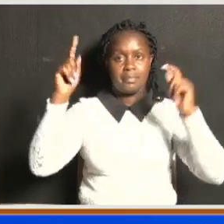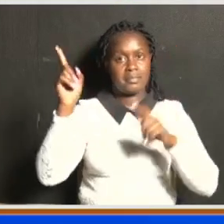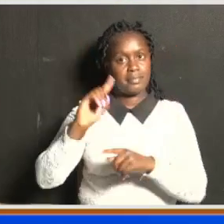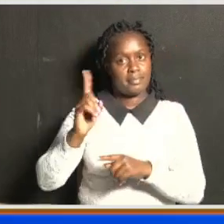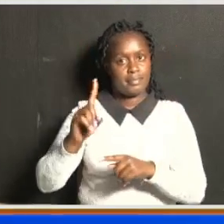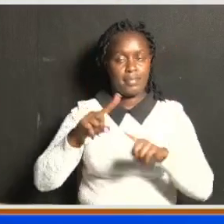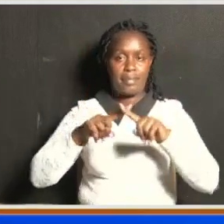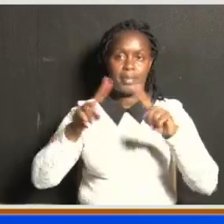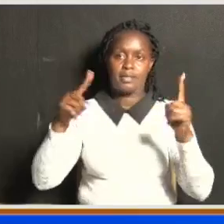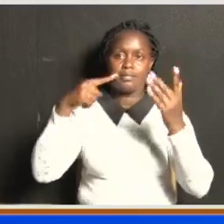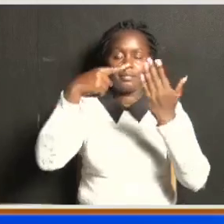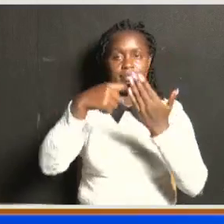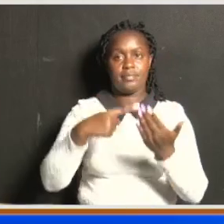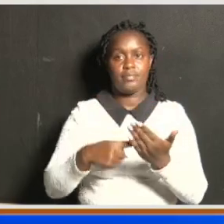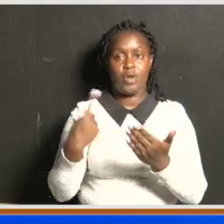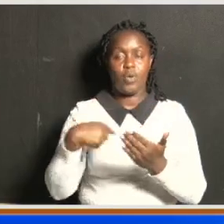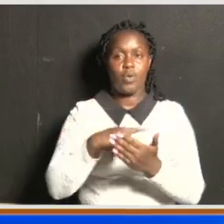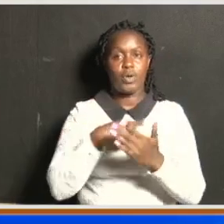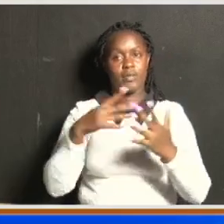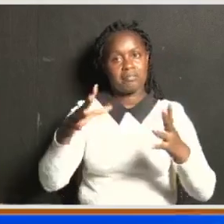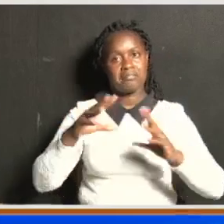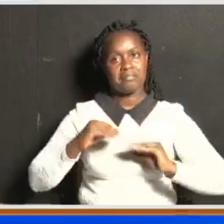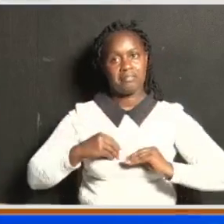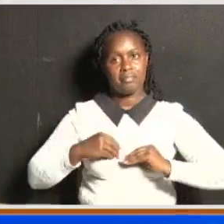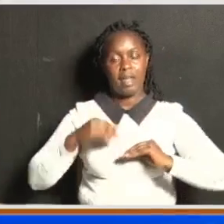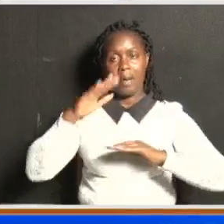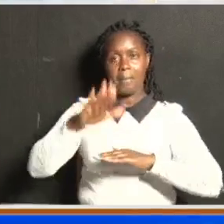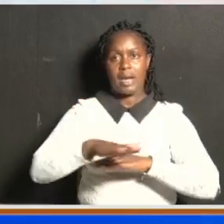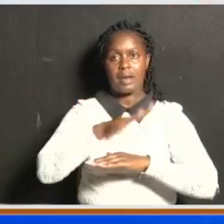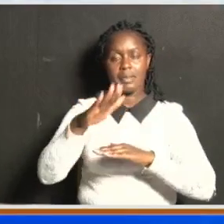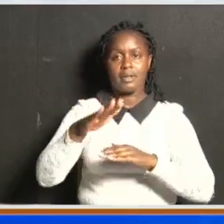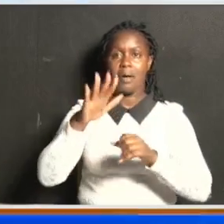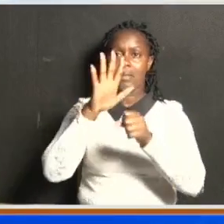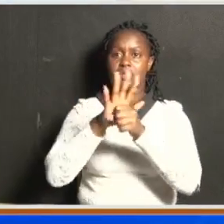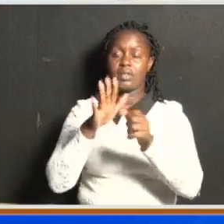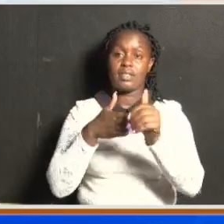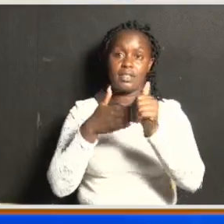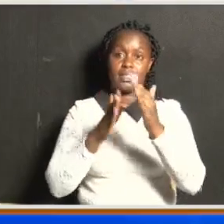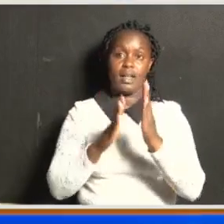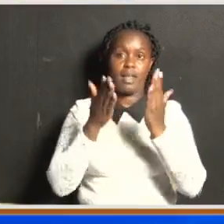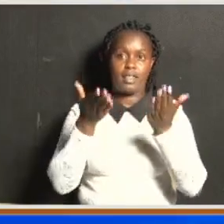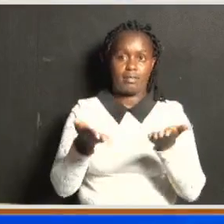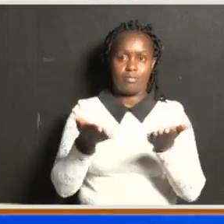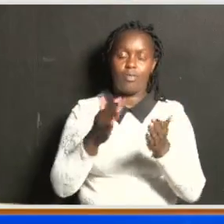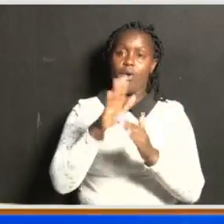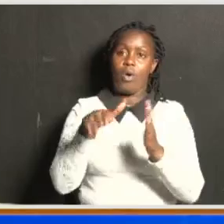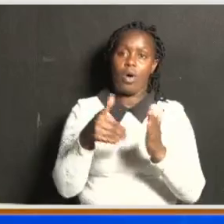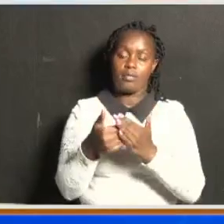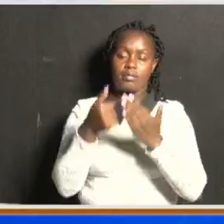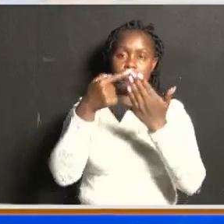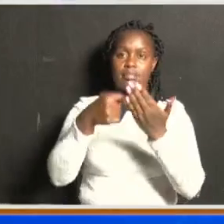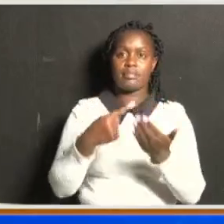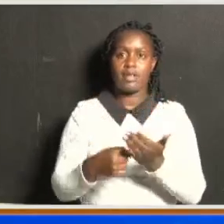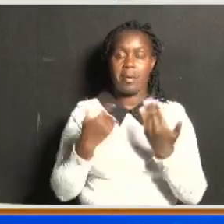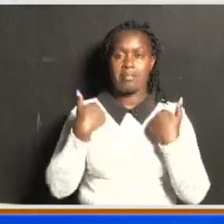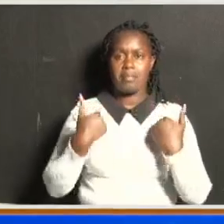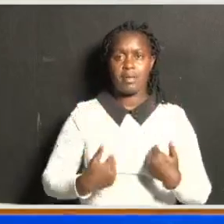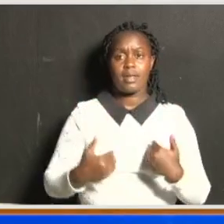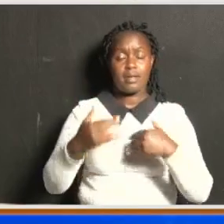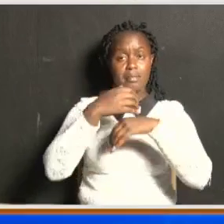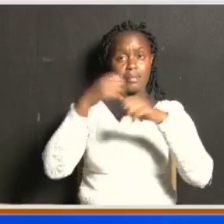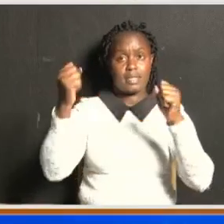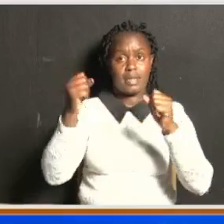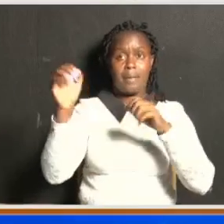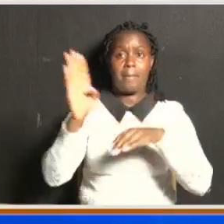maongeo. Tumesema haya, enda pale bunge, Kimani Ichung'wah wako pale, Kinatongoyo, muongee. Mimi na rais tuko busy kwa